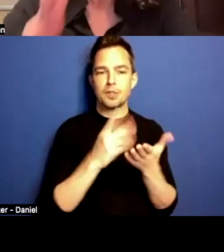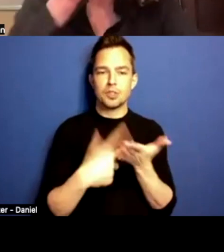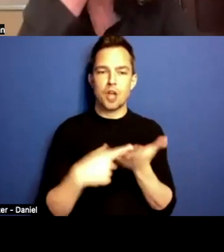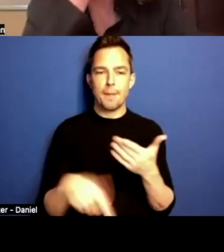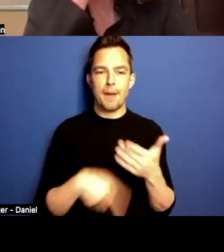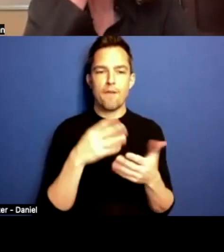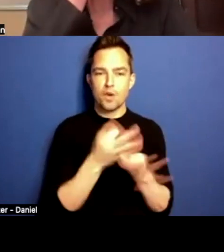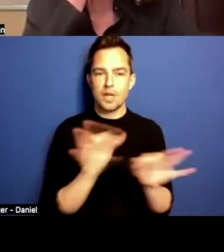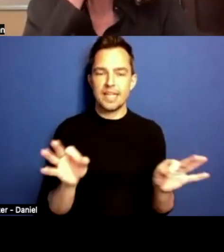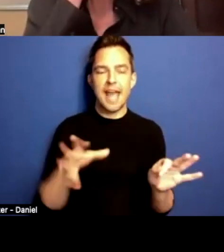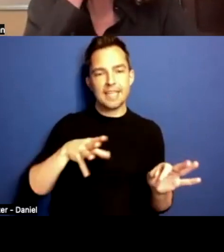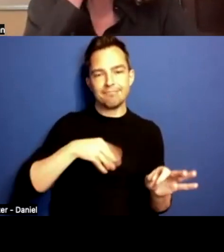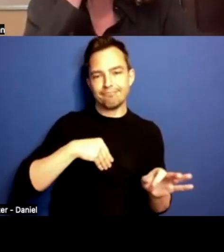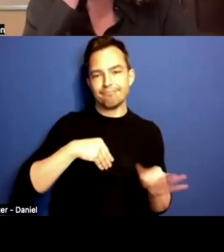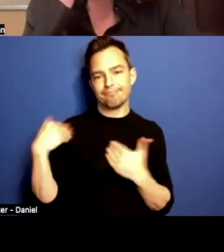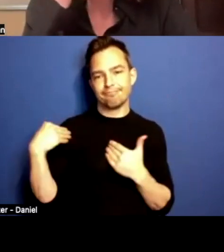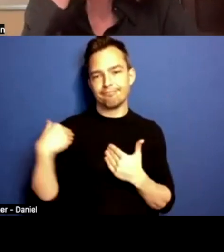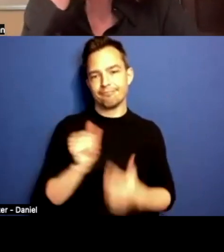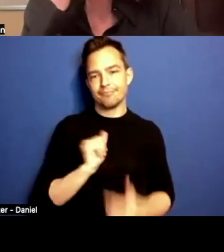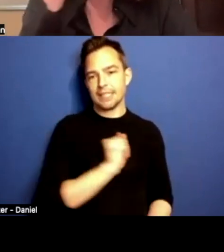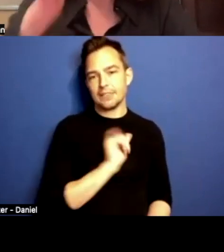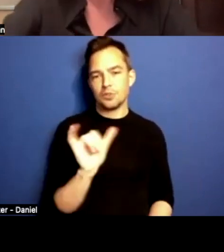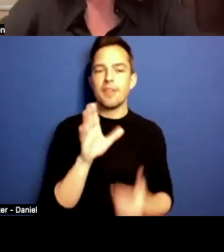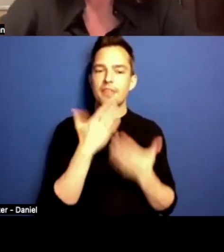So thank you for raising that. Absolutely.